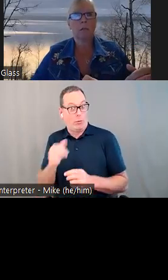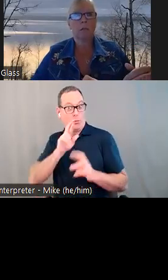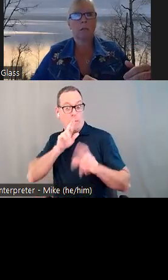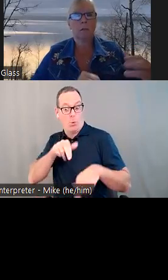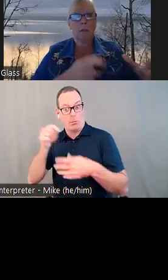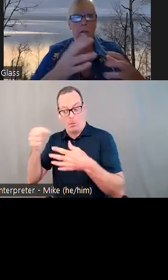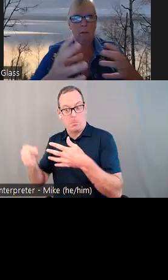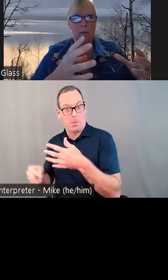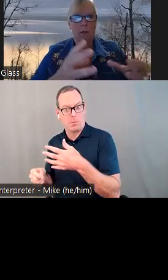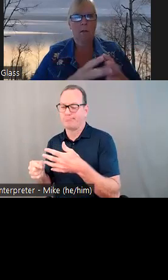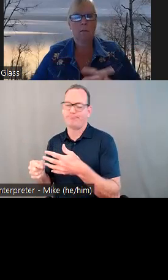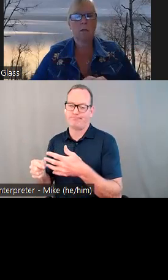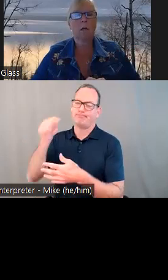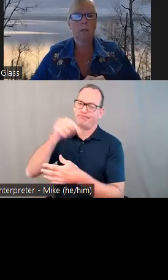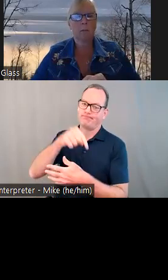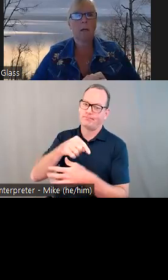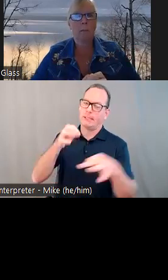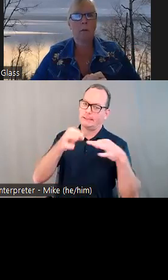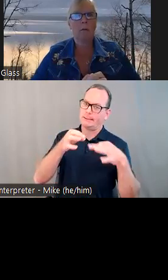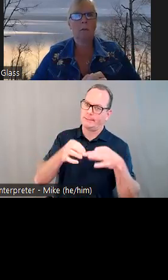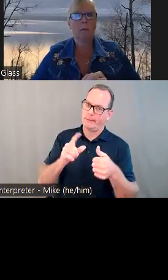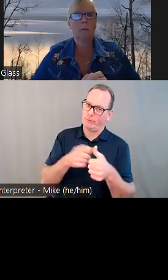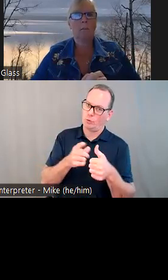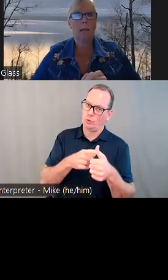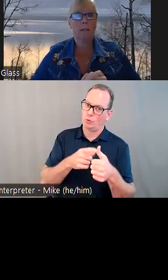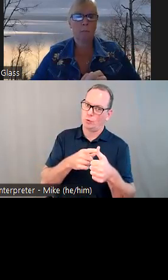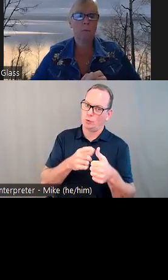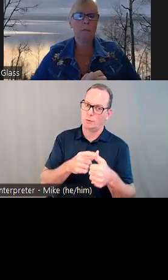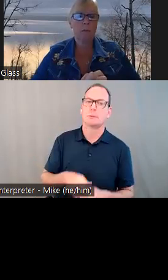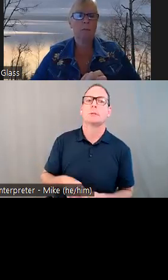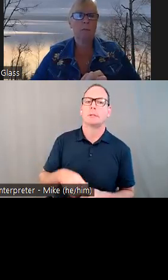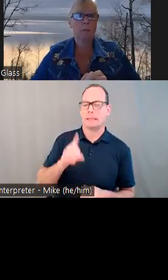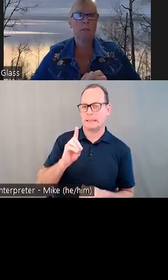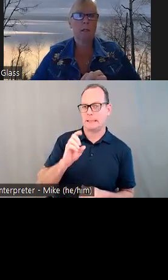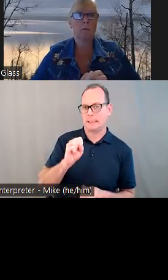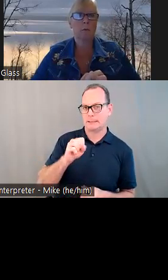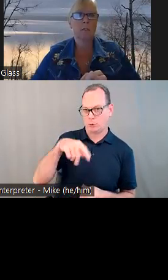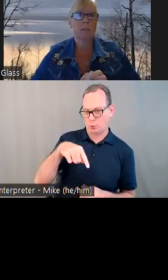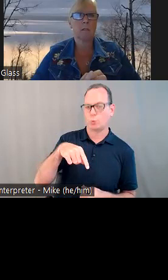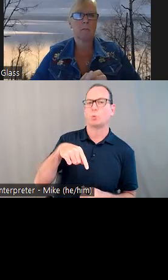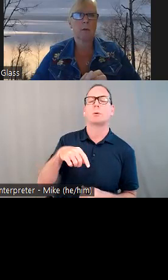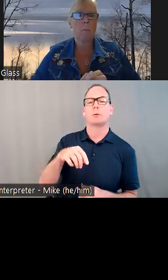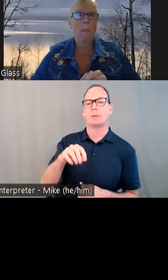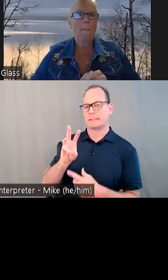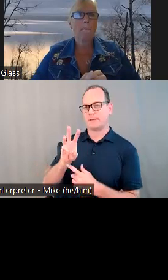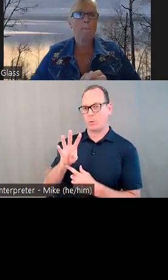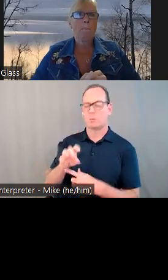first talk a little bit about the performance management measures and report